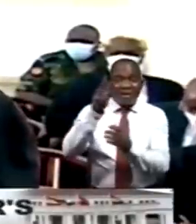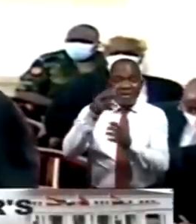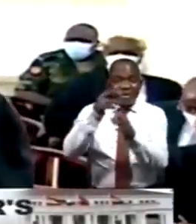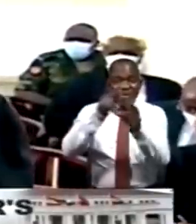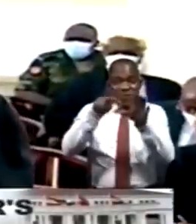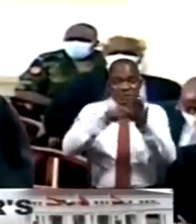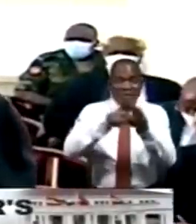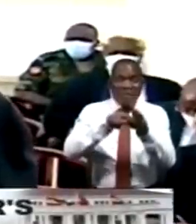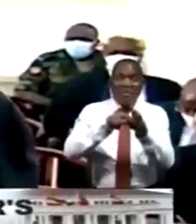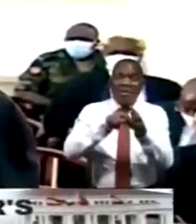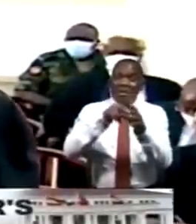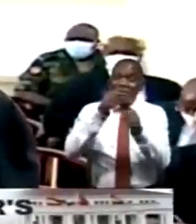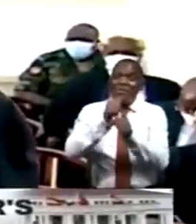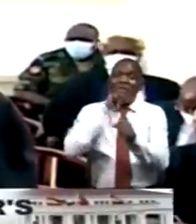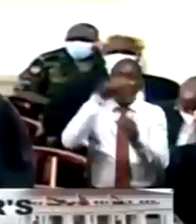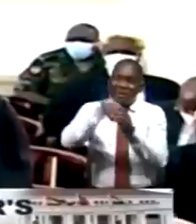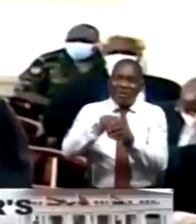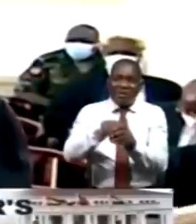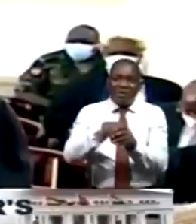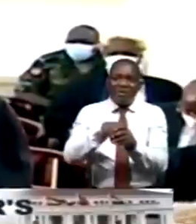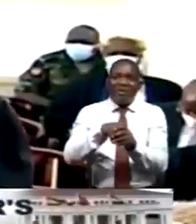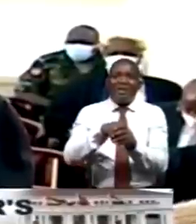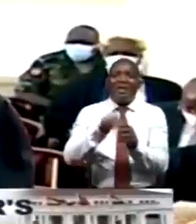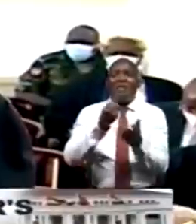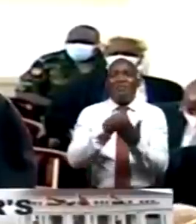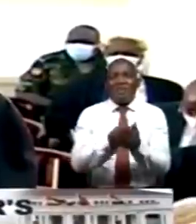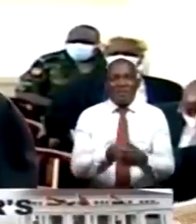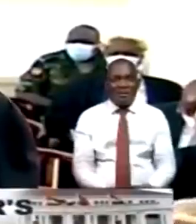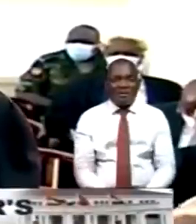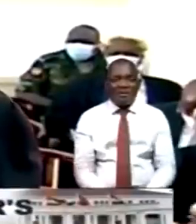He cannot refer to them.